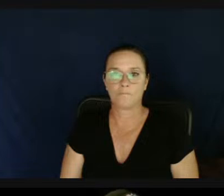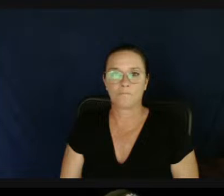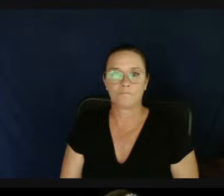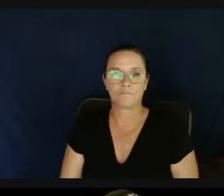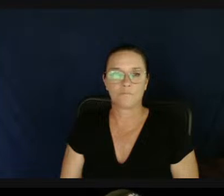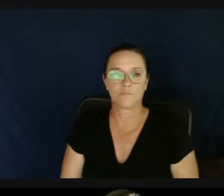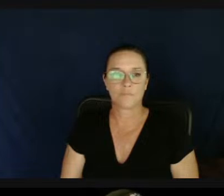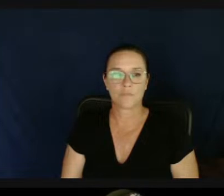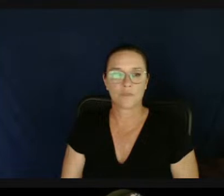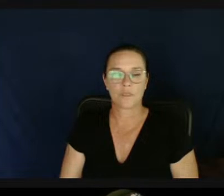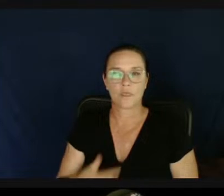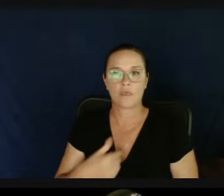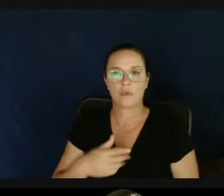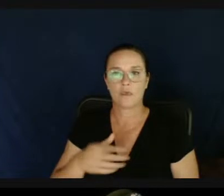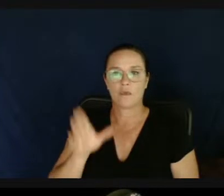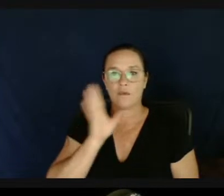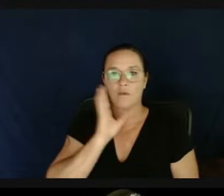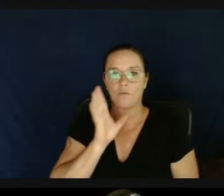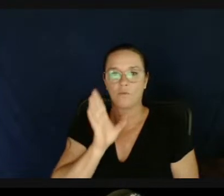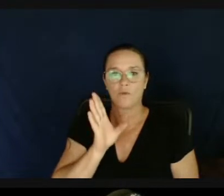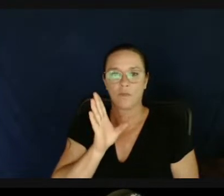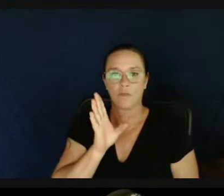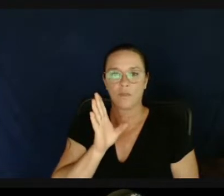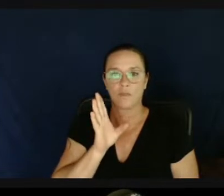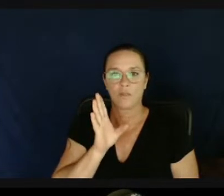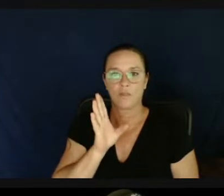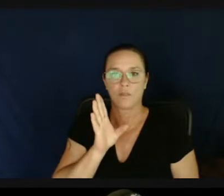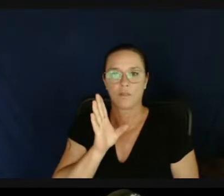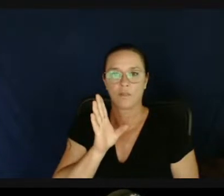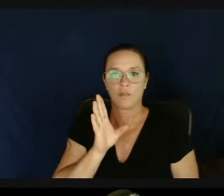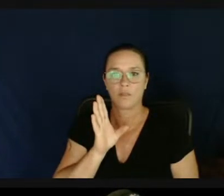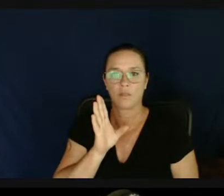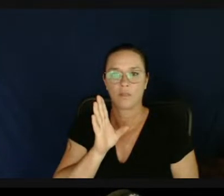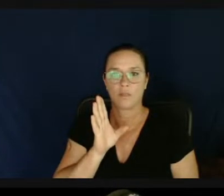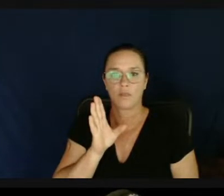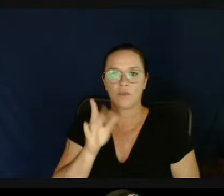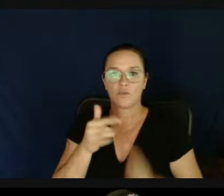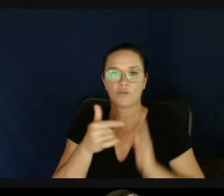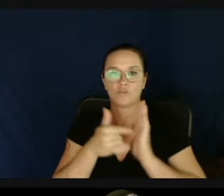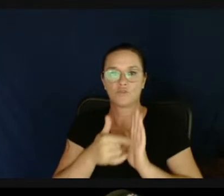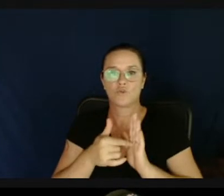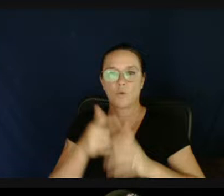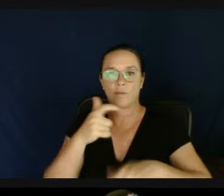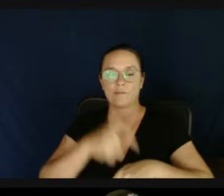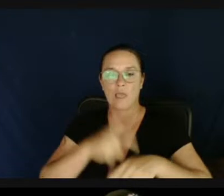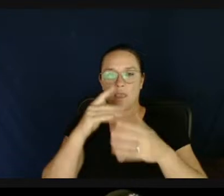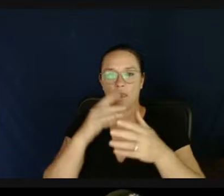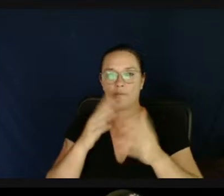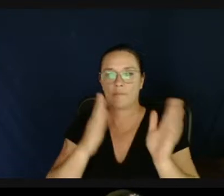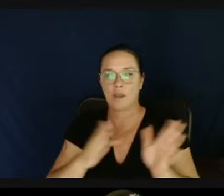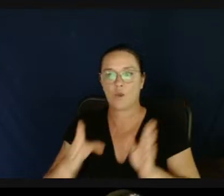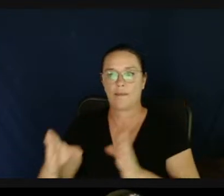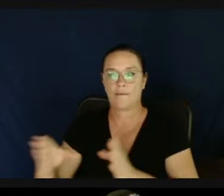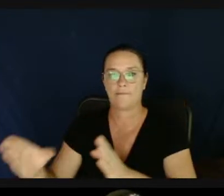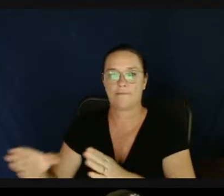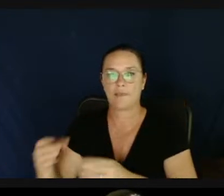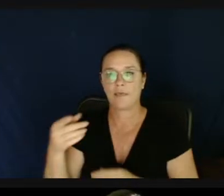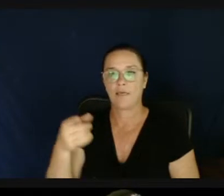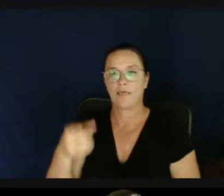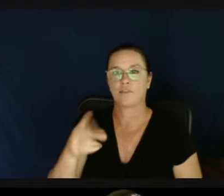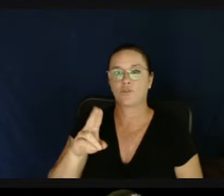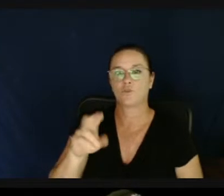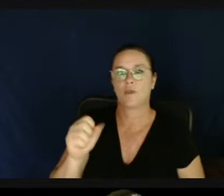let me come to the chronological narrative, which is this is